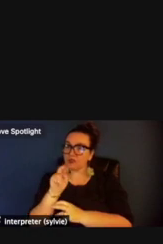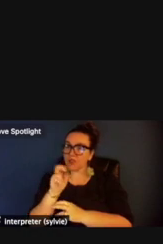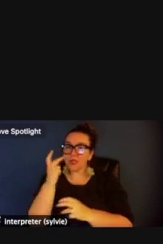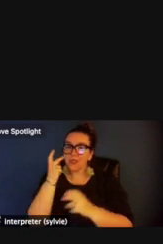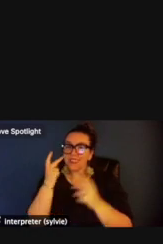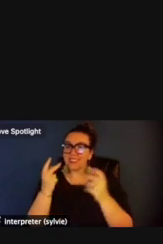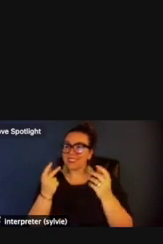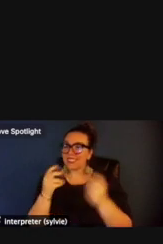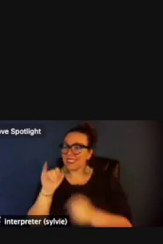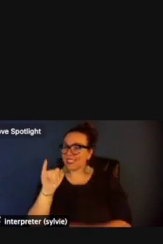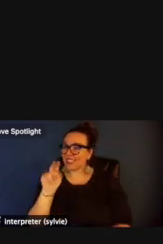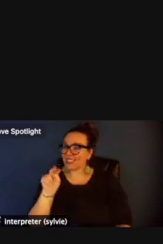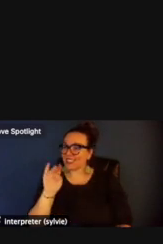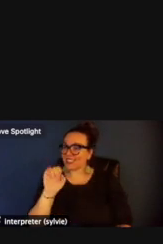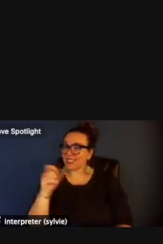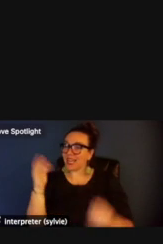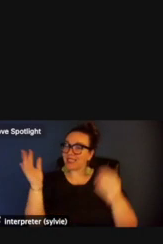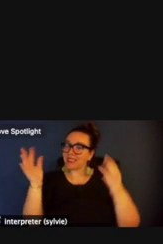burning there.